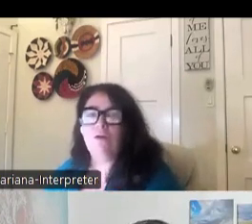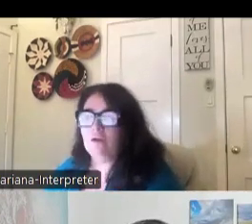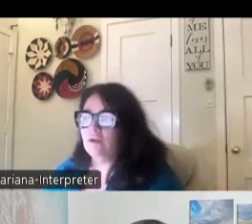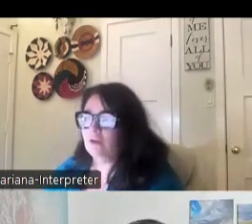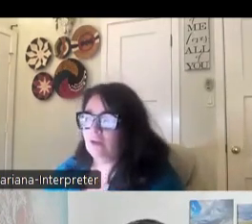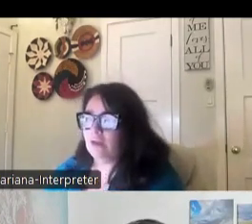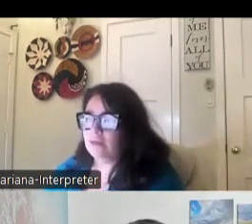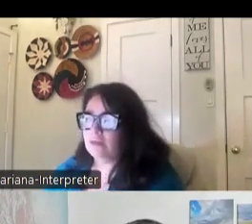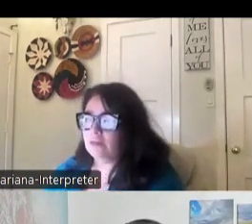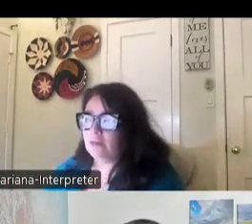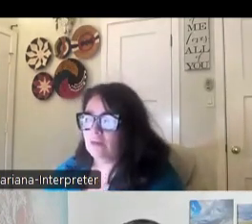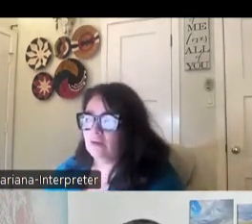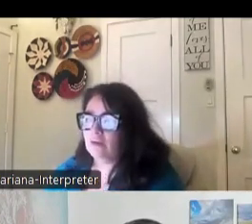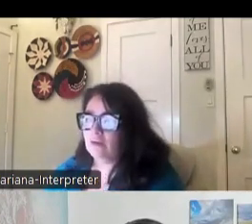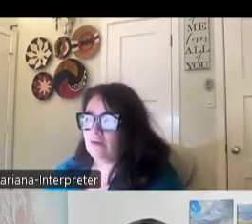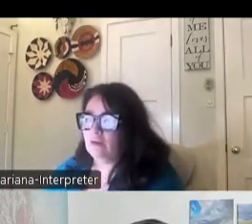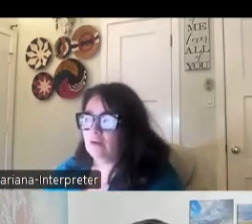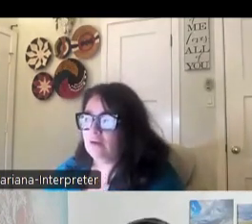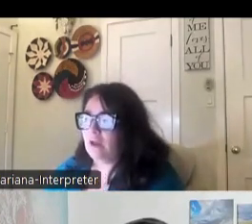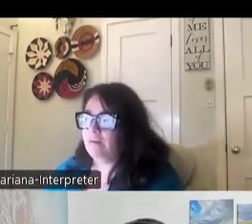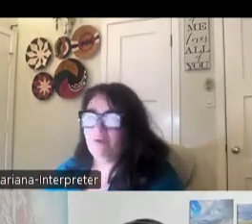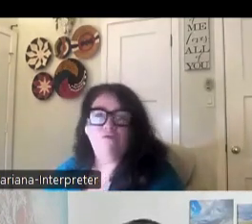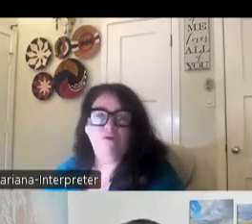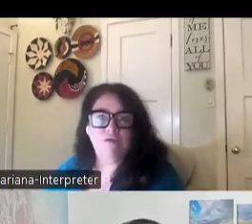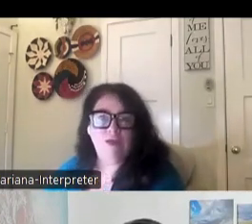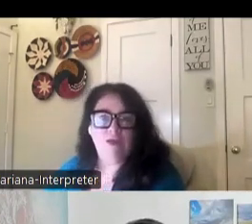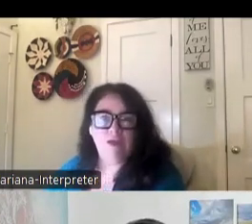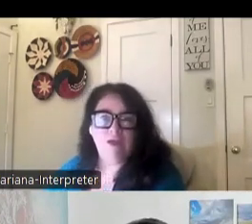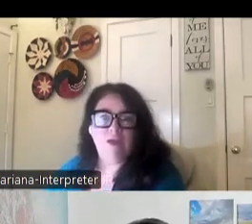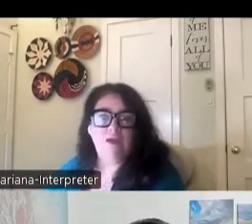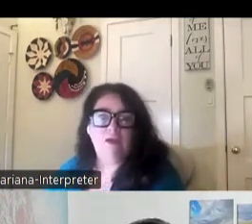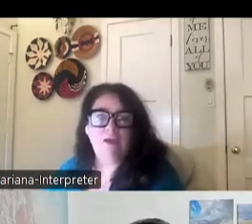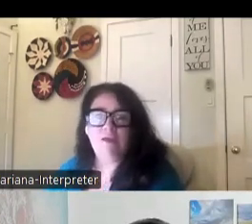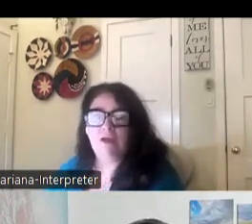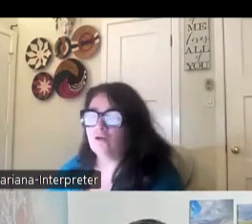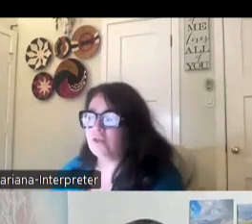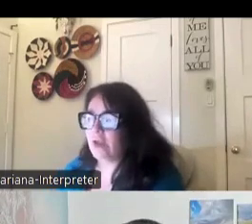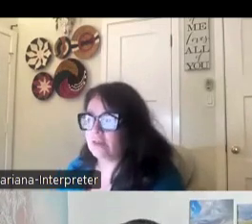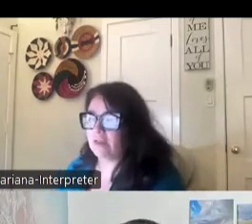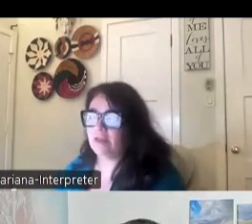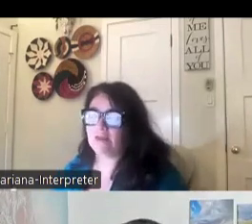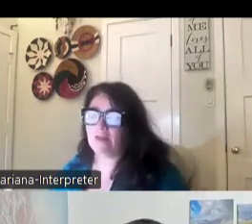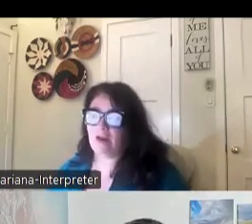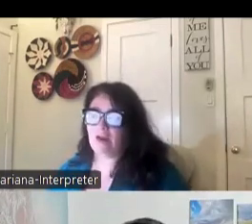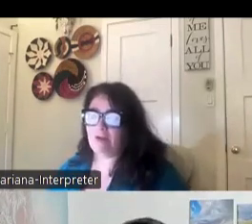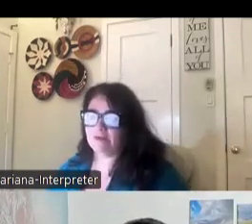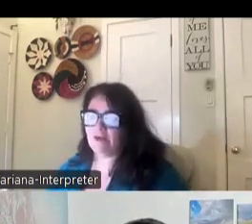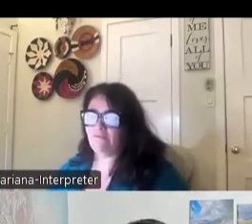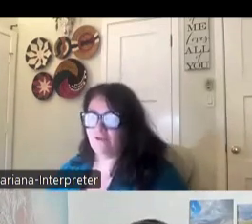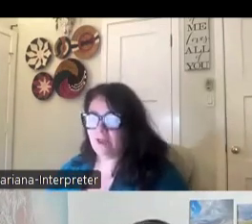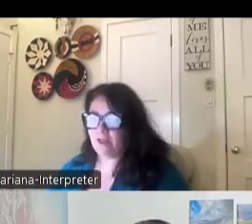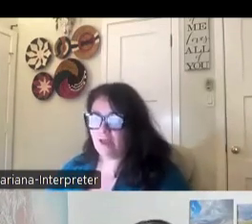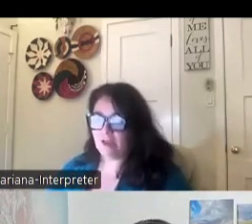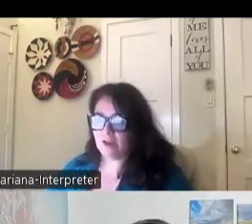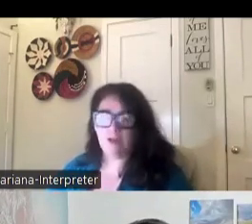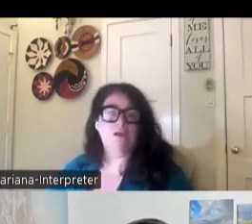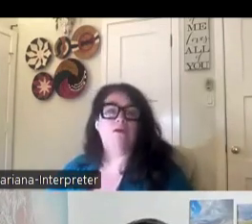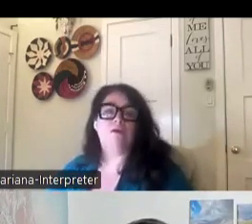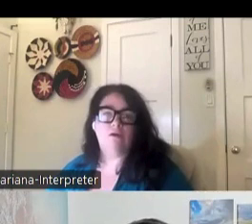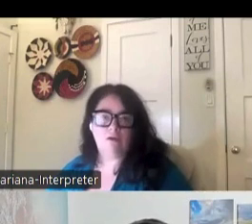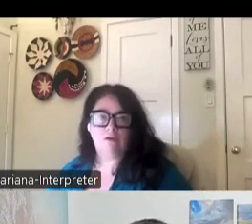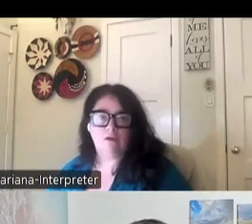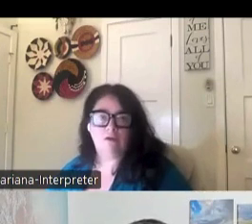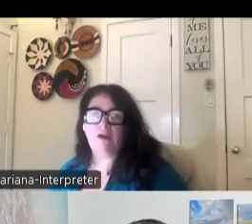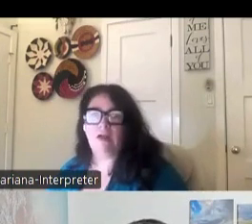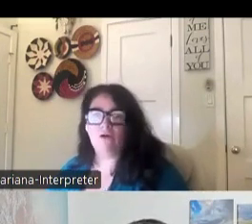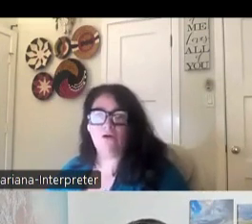sort of a self-fulfilling prophecy that the stronger the contrast between the cool coast and the warm inland area, the stronger that sea breeze